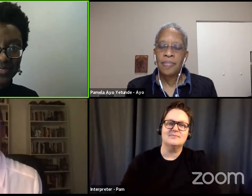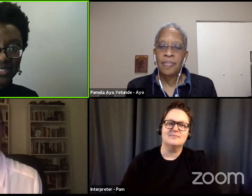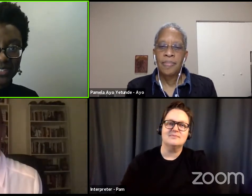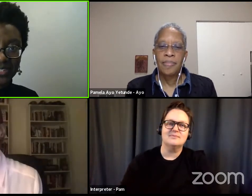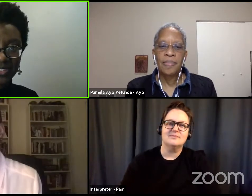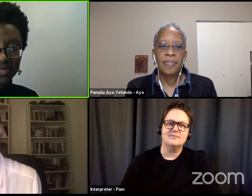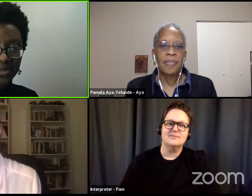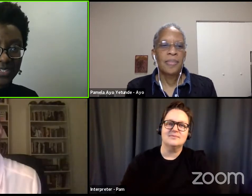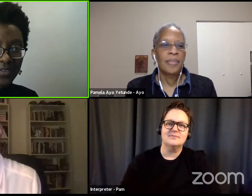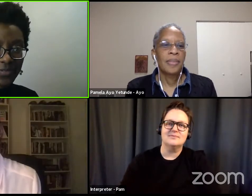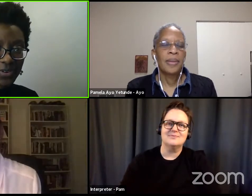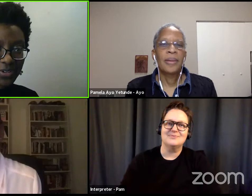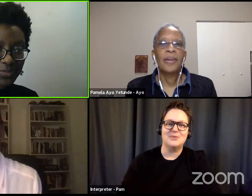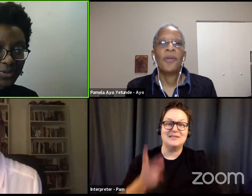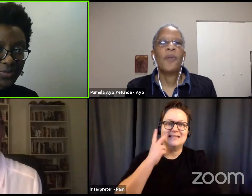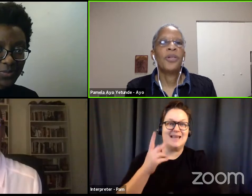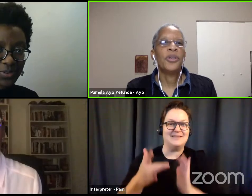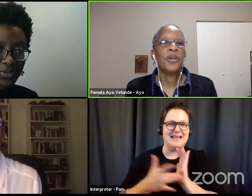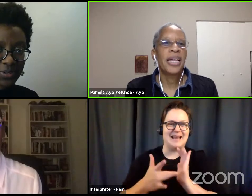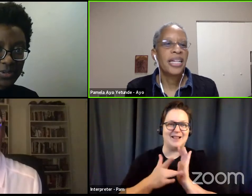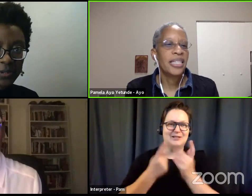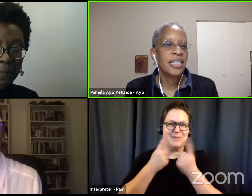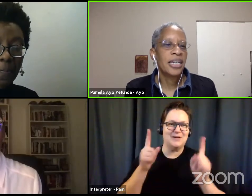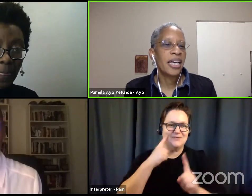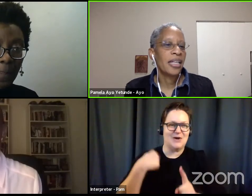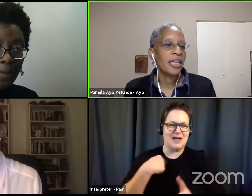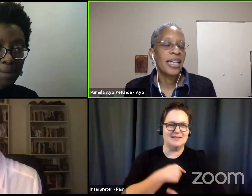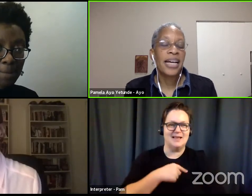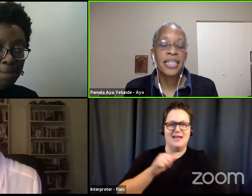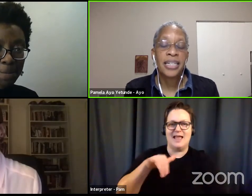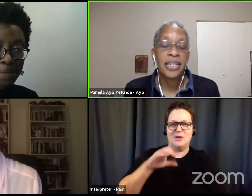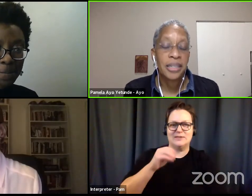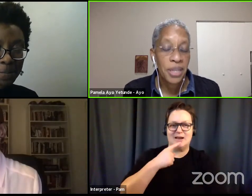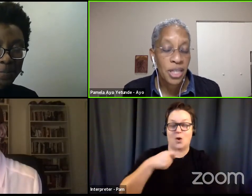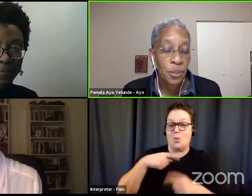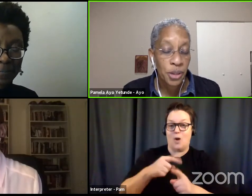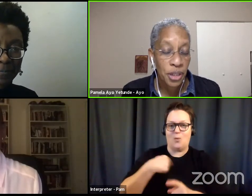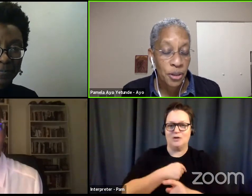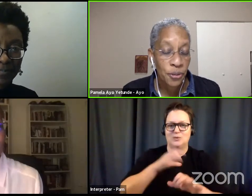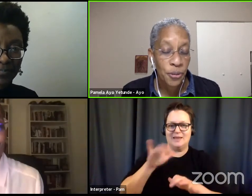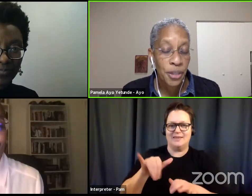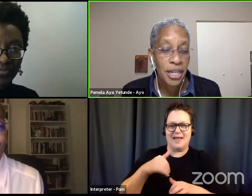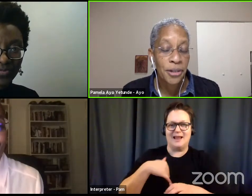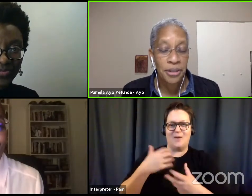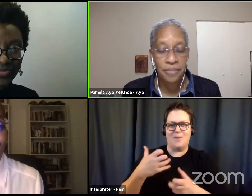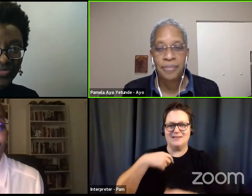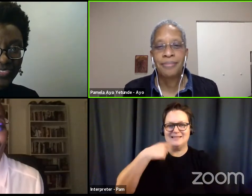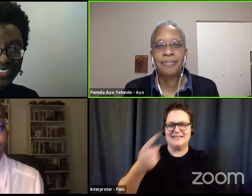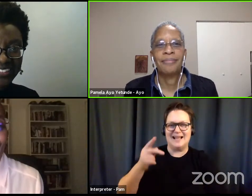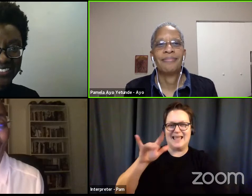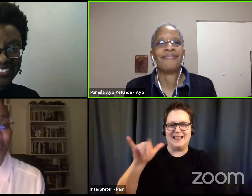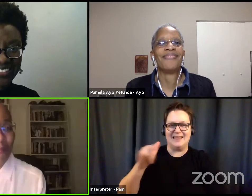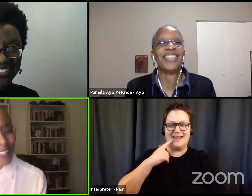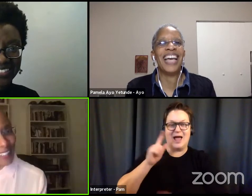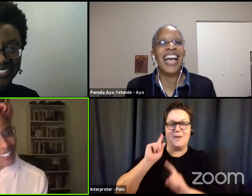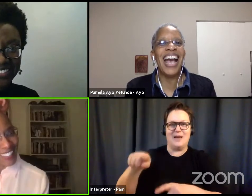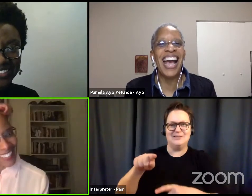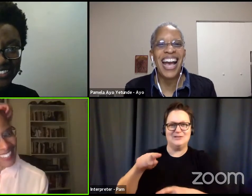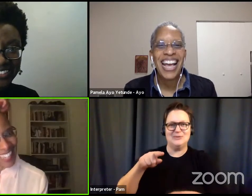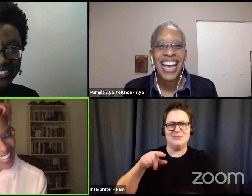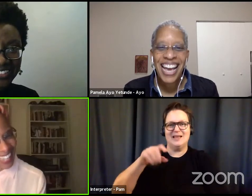Let's see if technology works out for us. Wonderful. While we're doing that, I need to tell Kelly that I attended an Episcopal church for 4 years. Oh